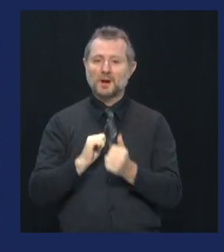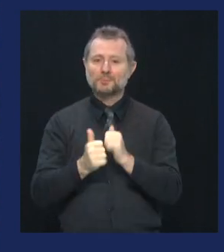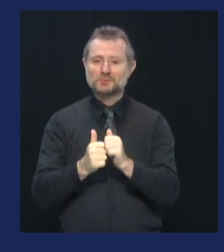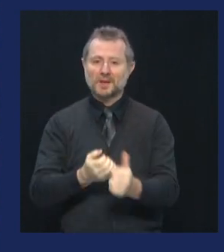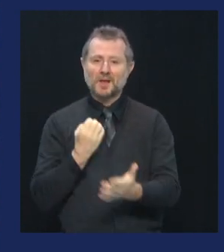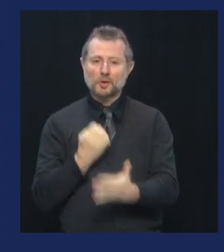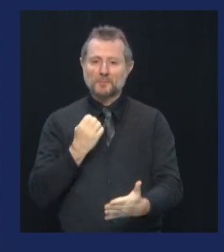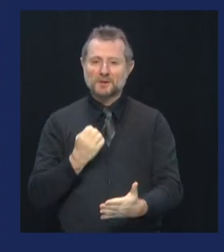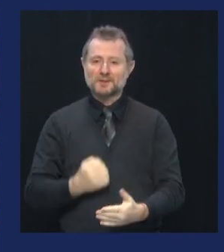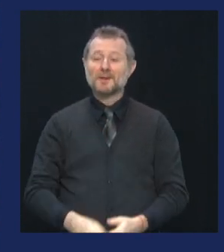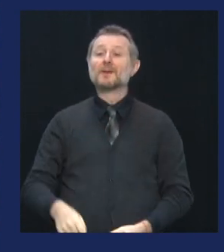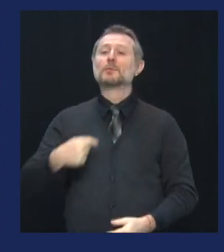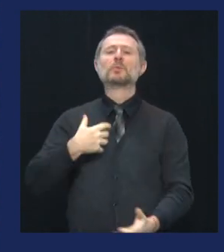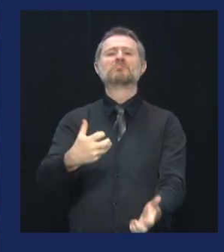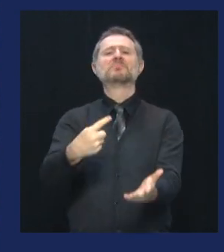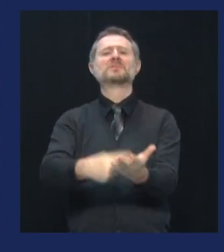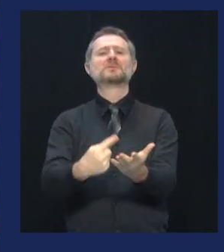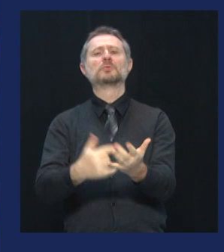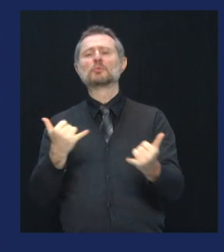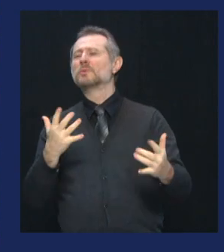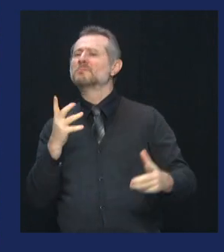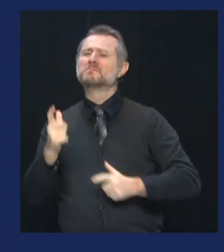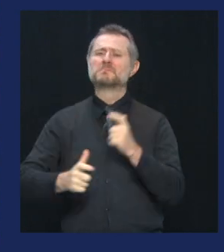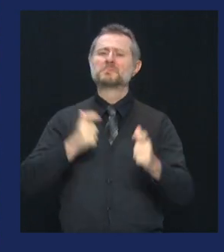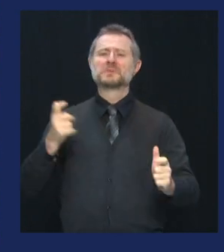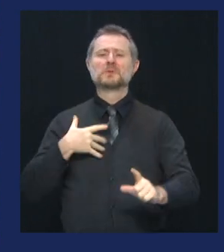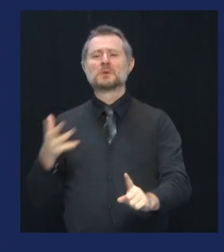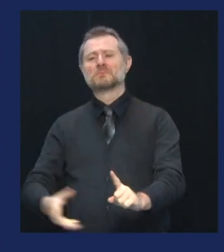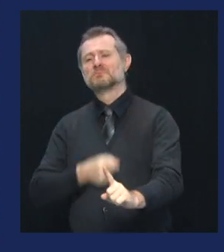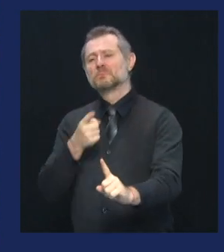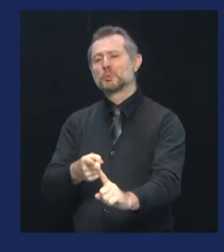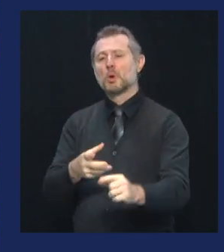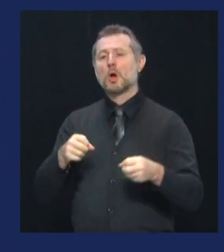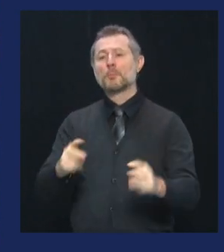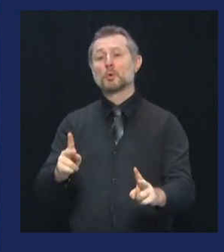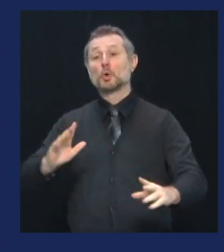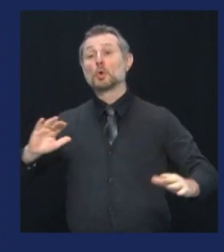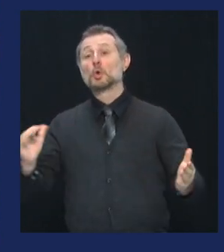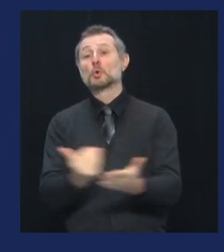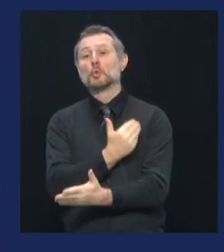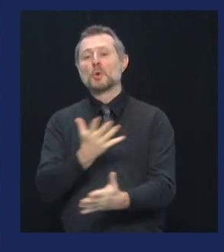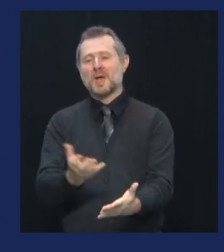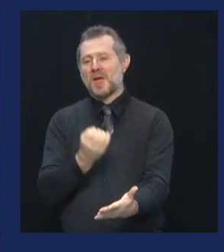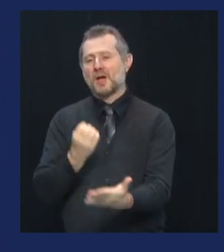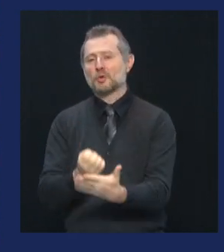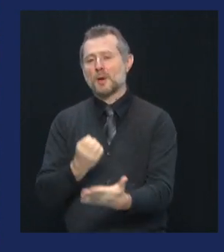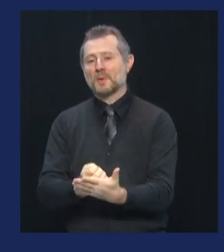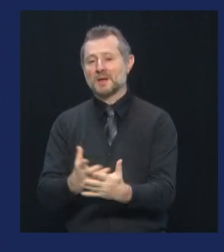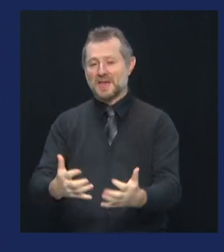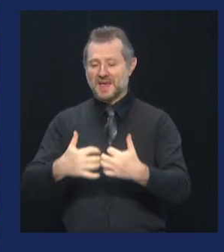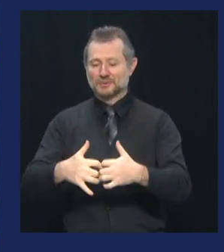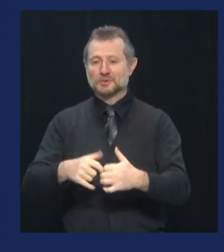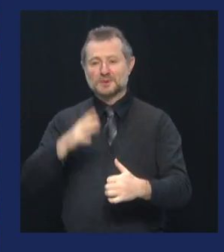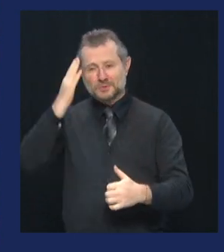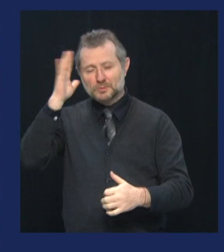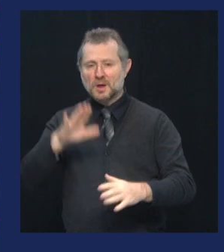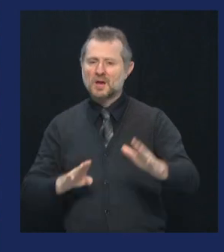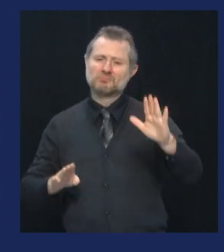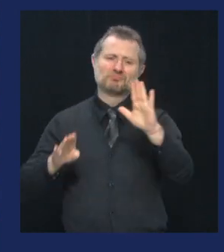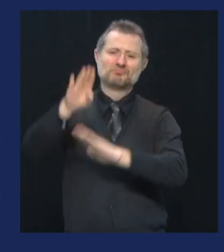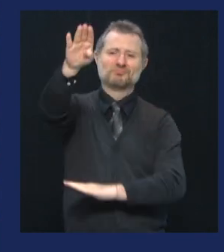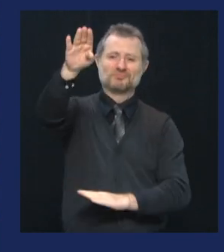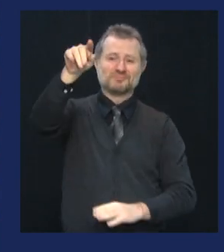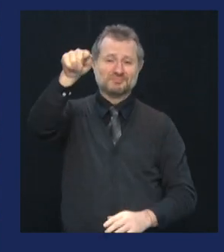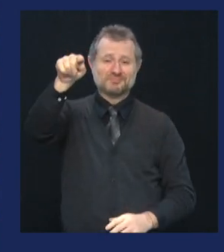major targeted opportunity, a new economic engine that is future-oriented, that is essential to our